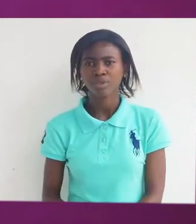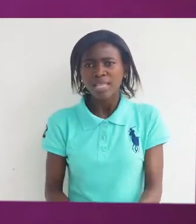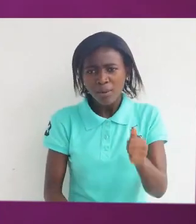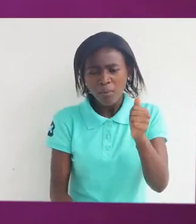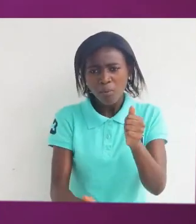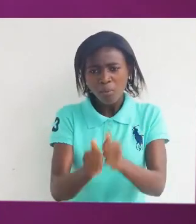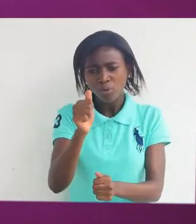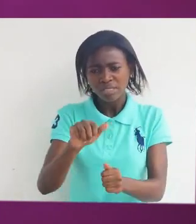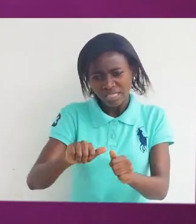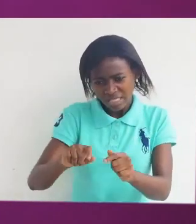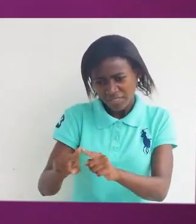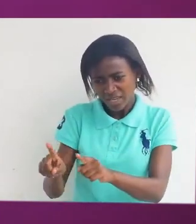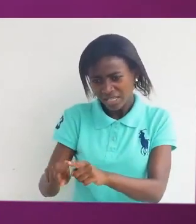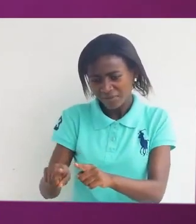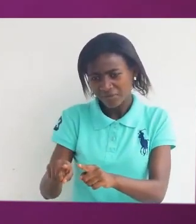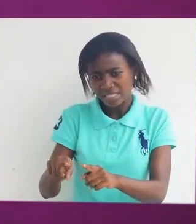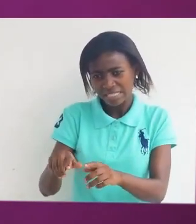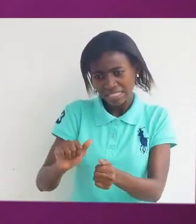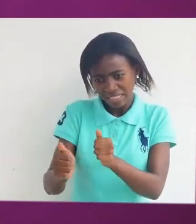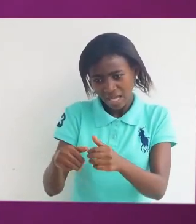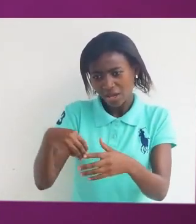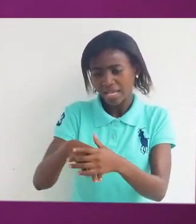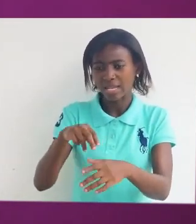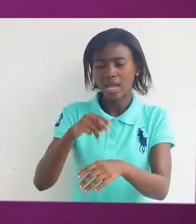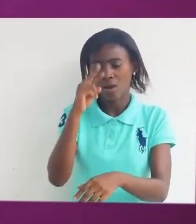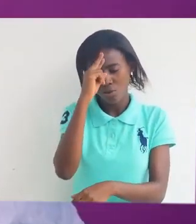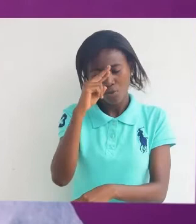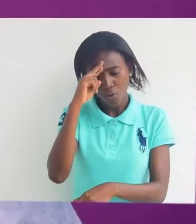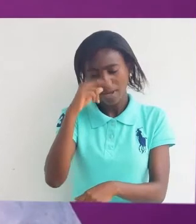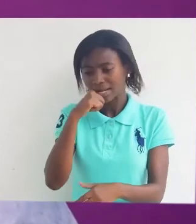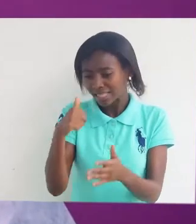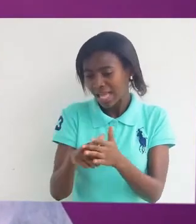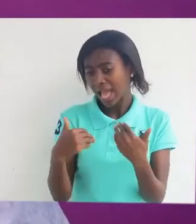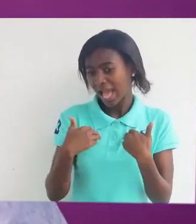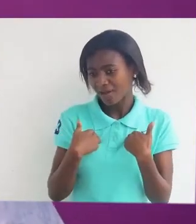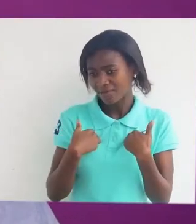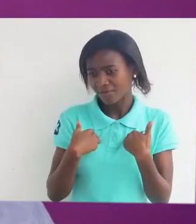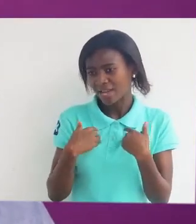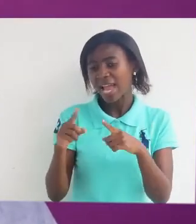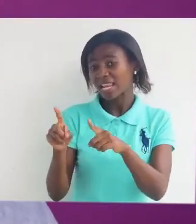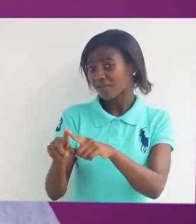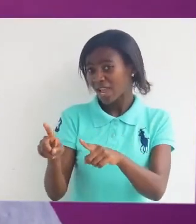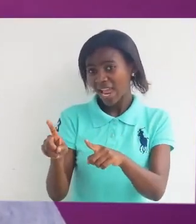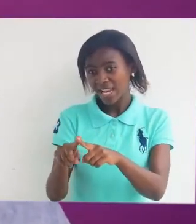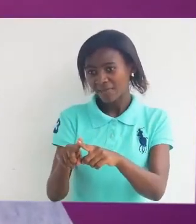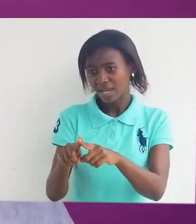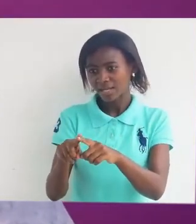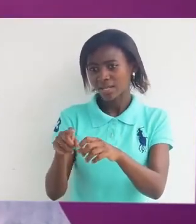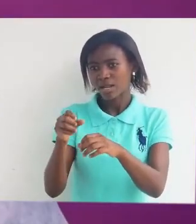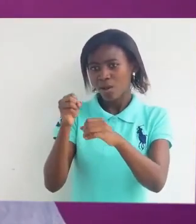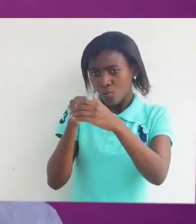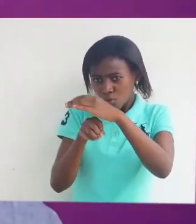most distinguished nature of the Roman letter is that they have serif ornamental